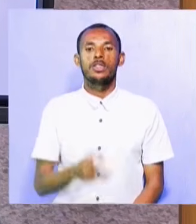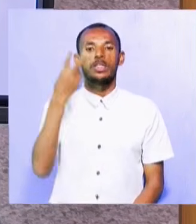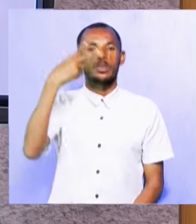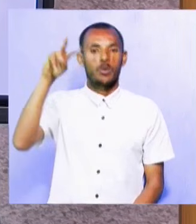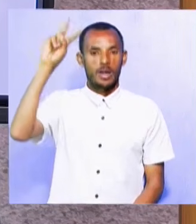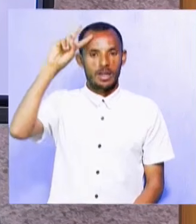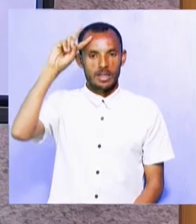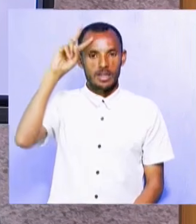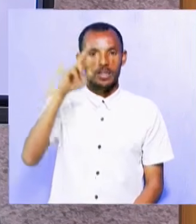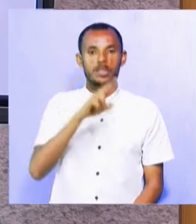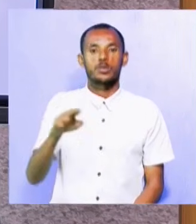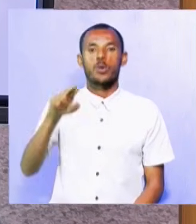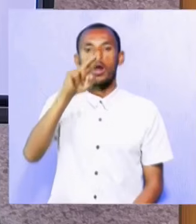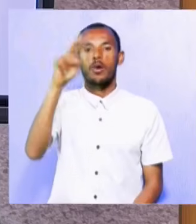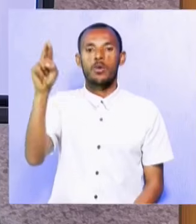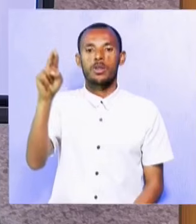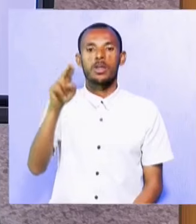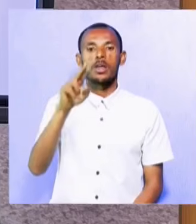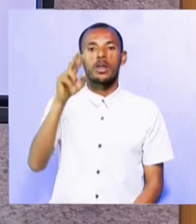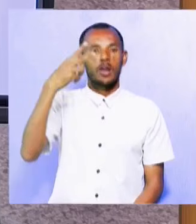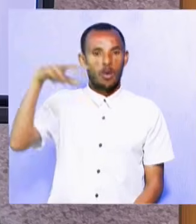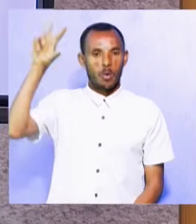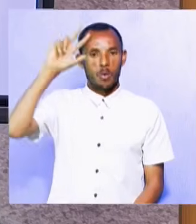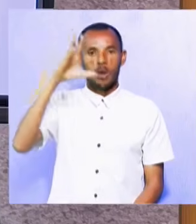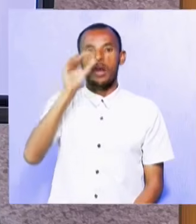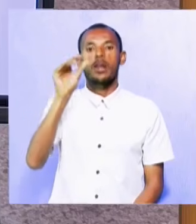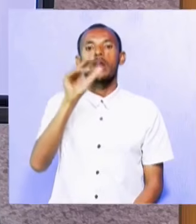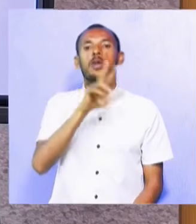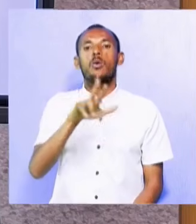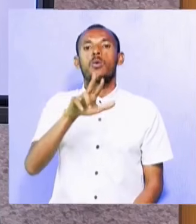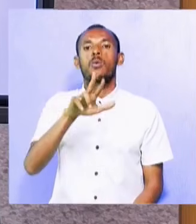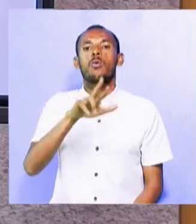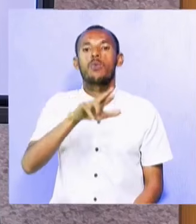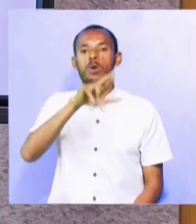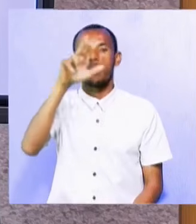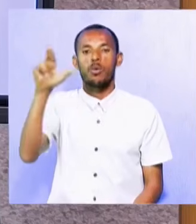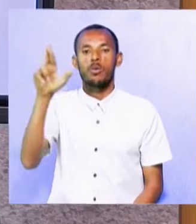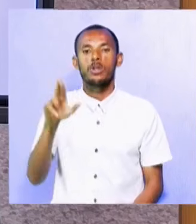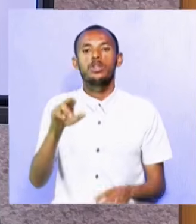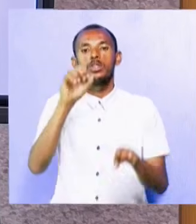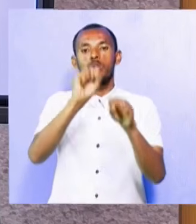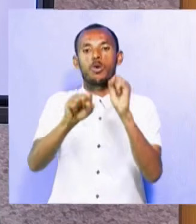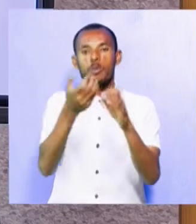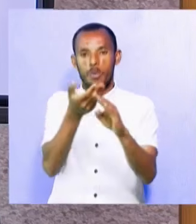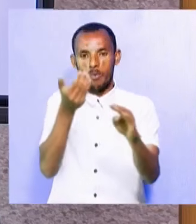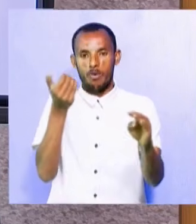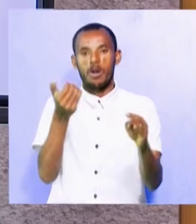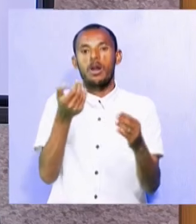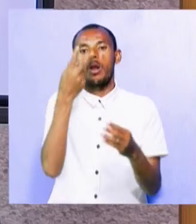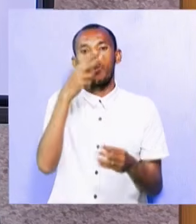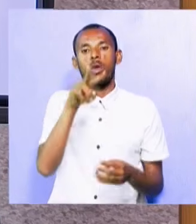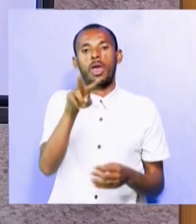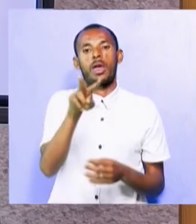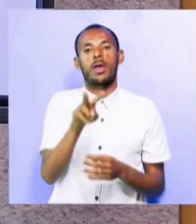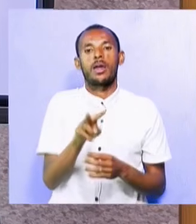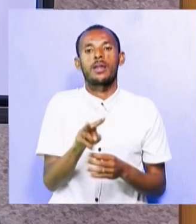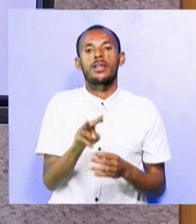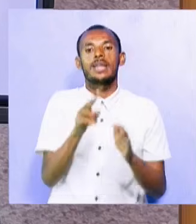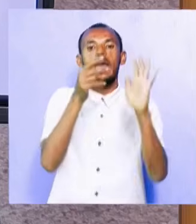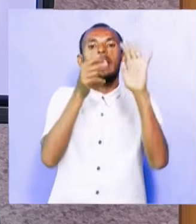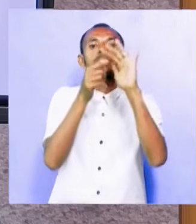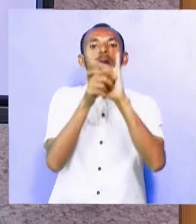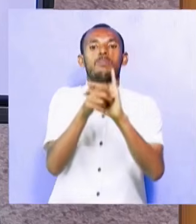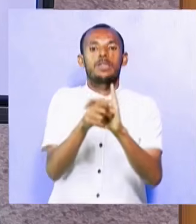squares, square roots, cubes, and cube roots. Okay, so before looking at the